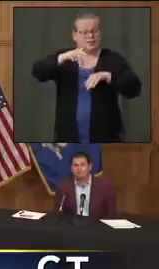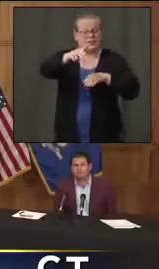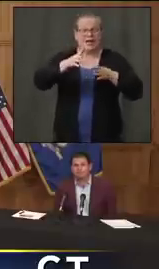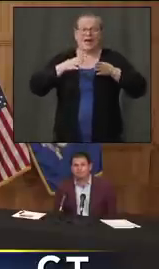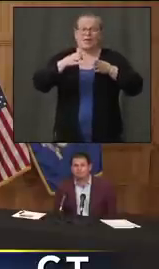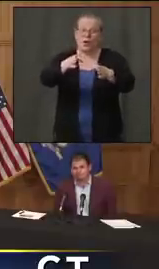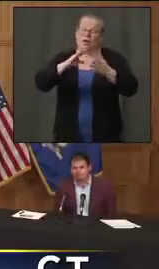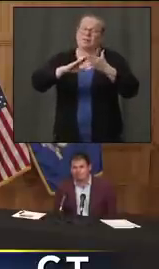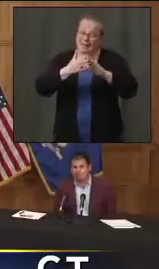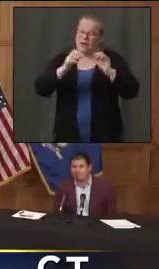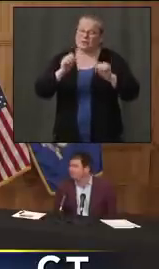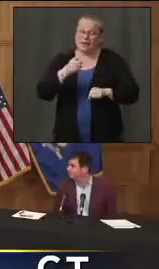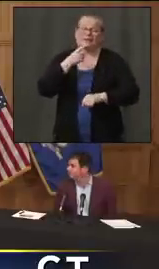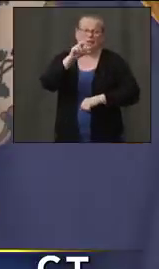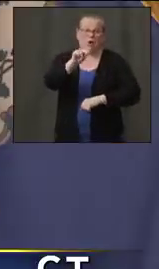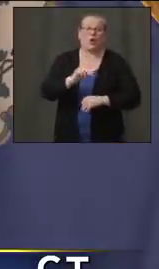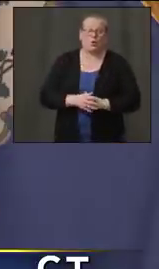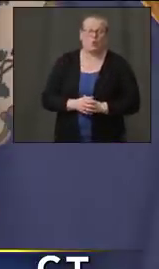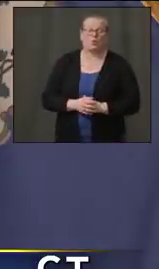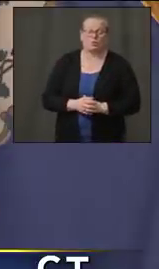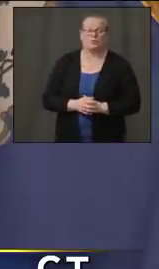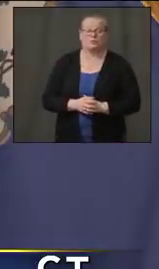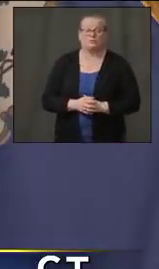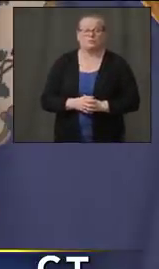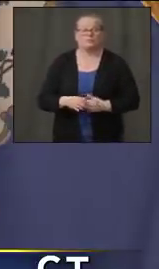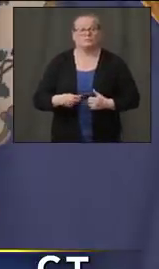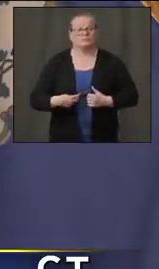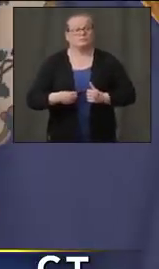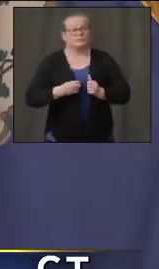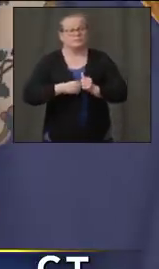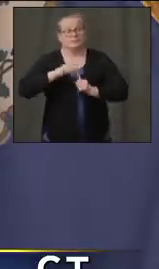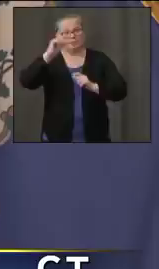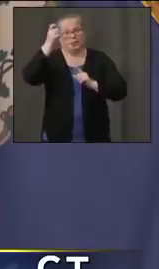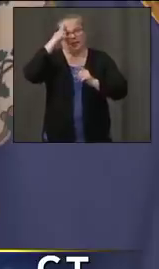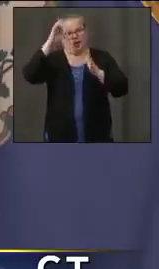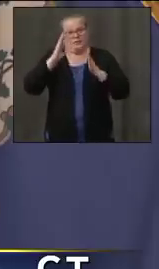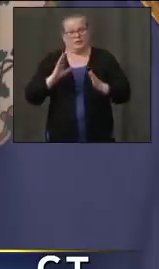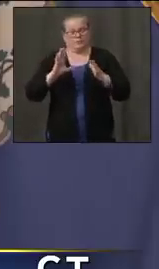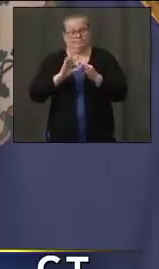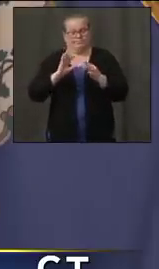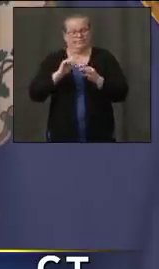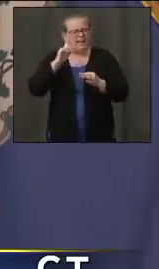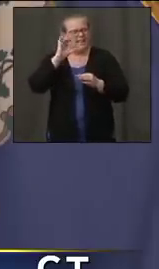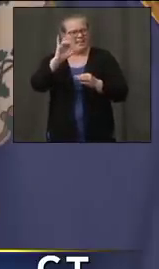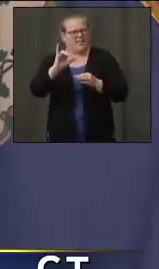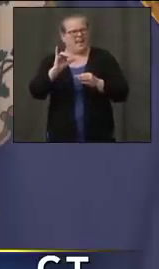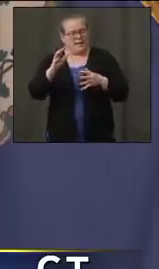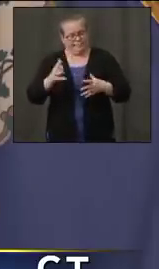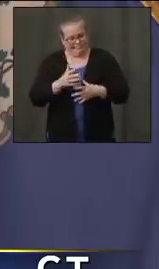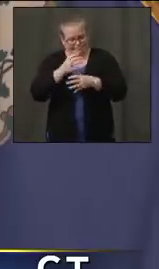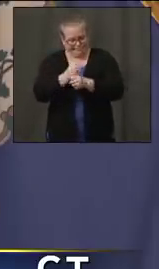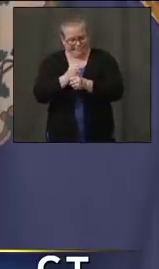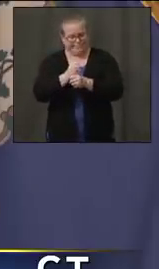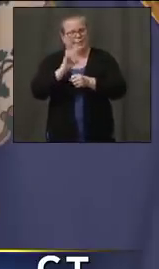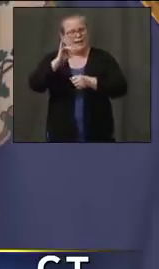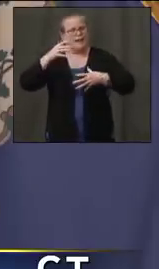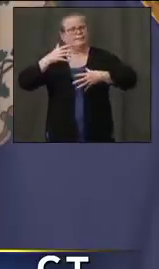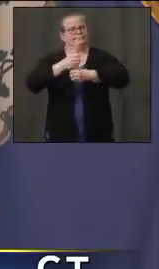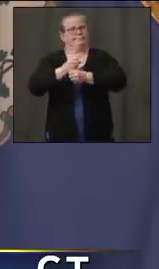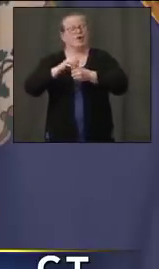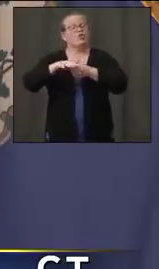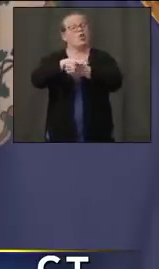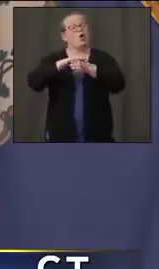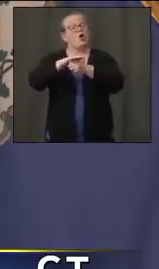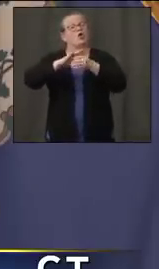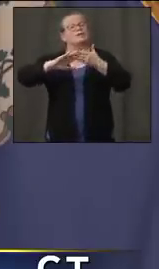Okay, thank you very much. Yeah, I think that sums it up in the sense that local municipalities will determine what they want to allow